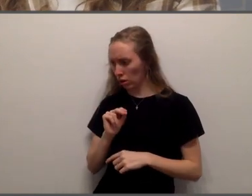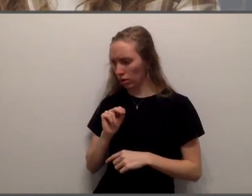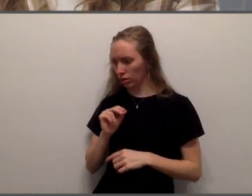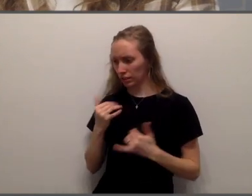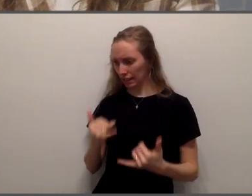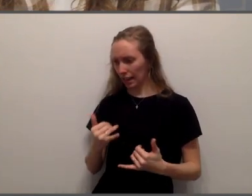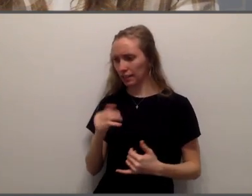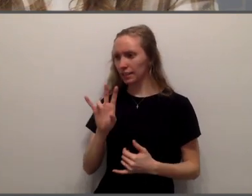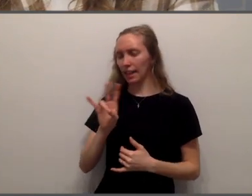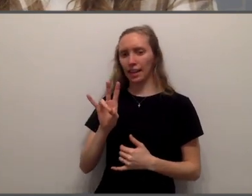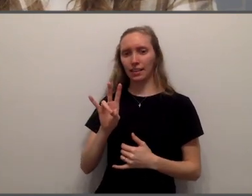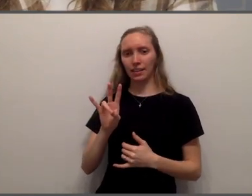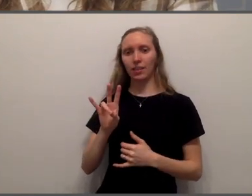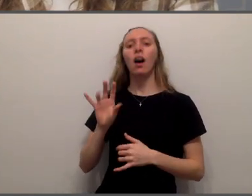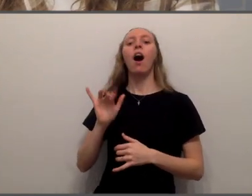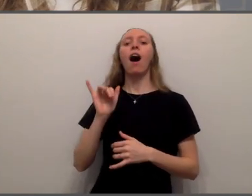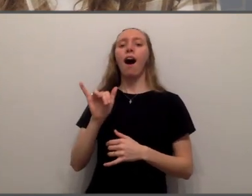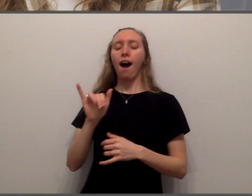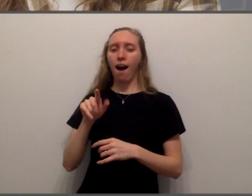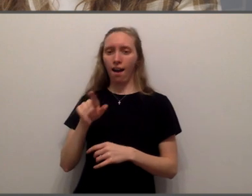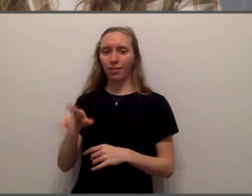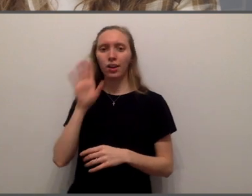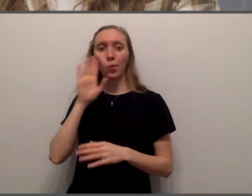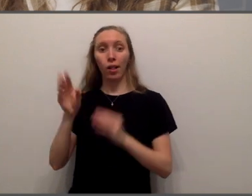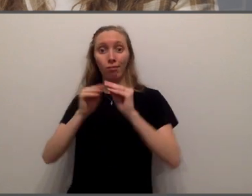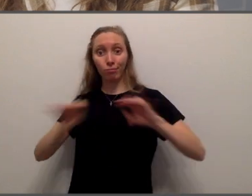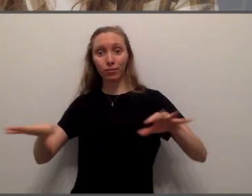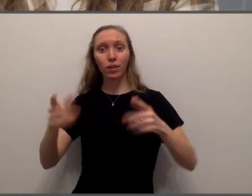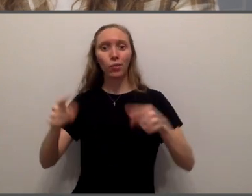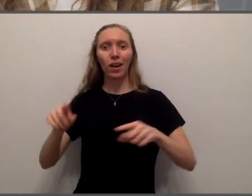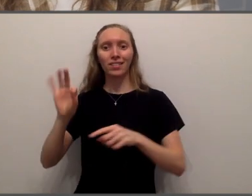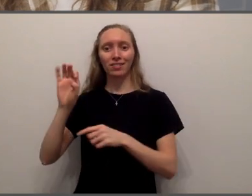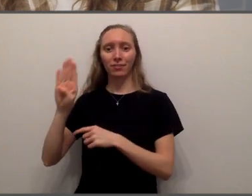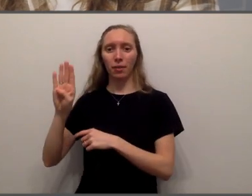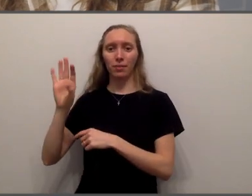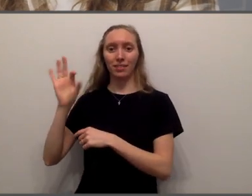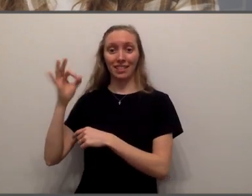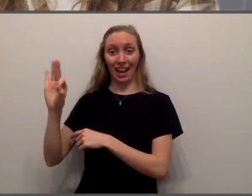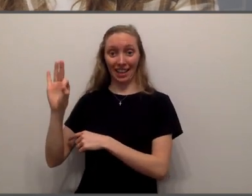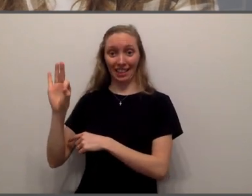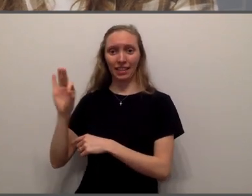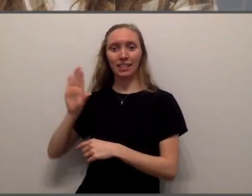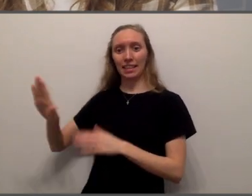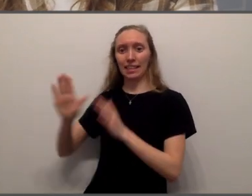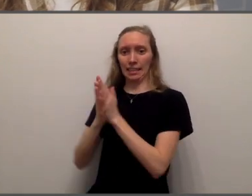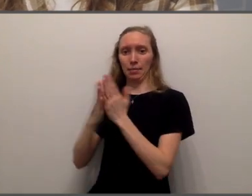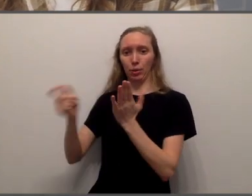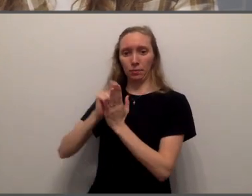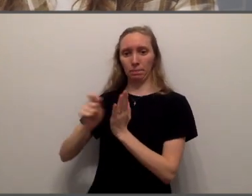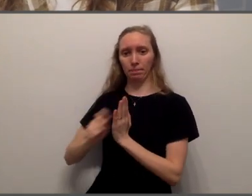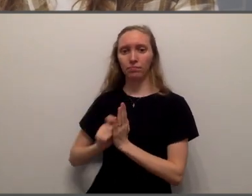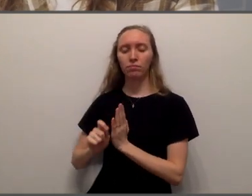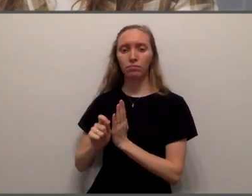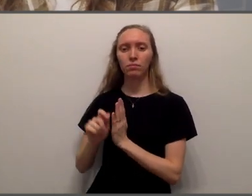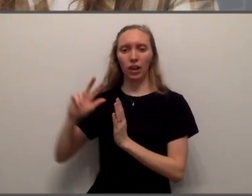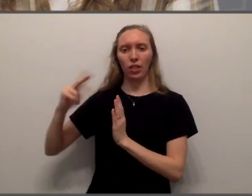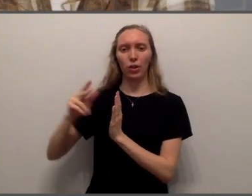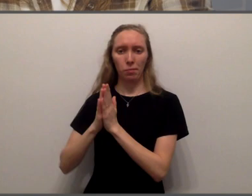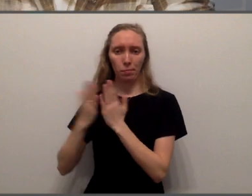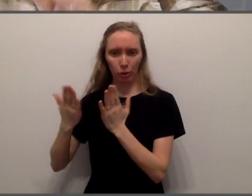2 days, his book comes out, Disability and the Church. This is his latest book.